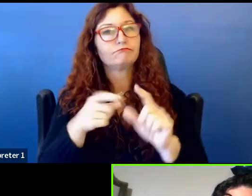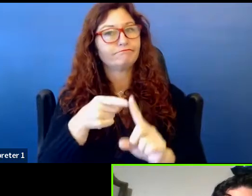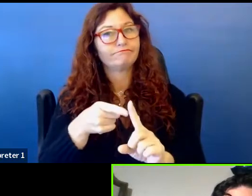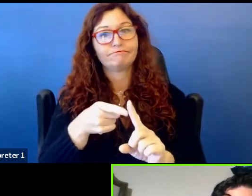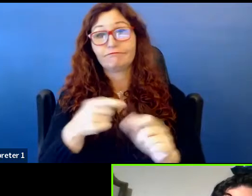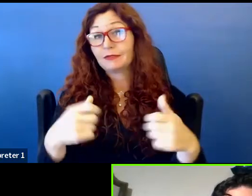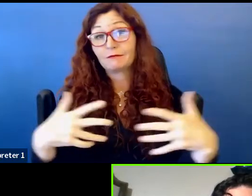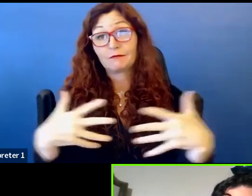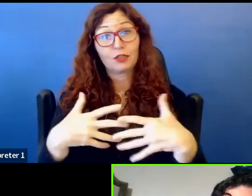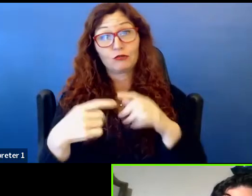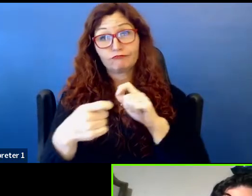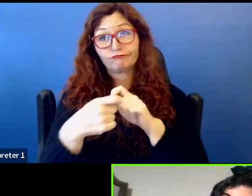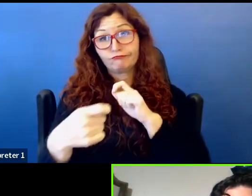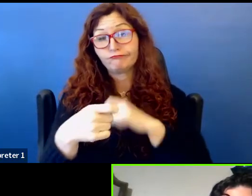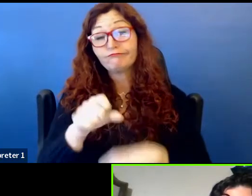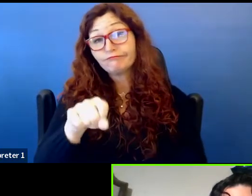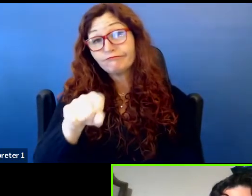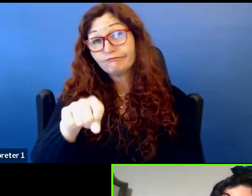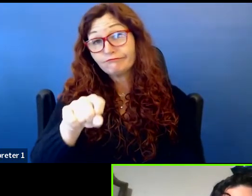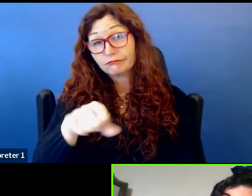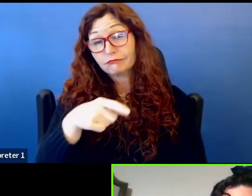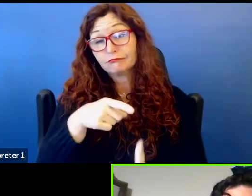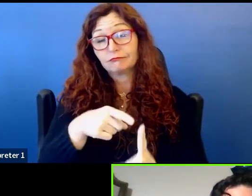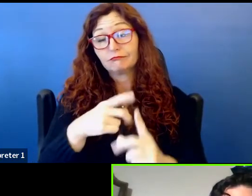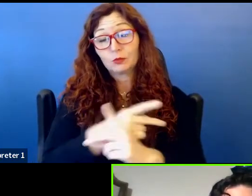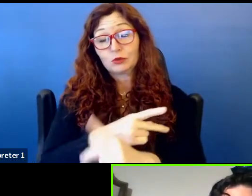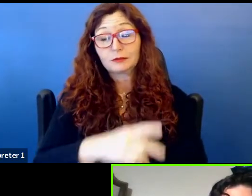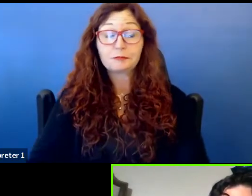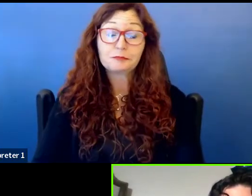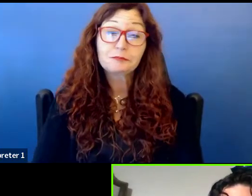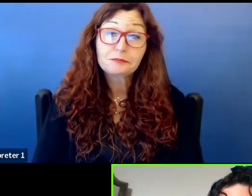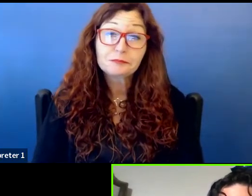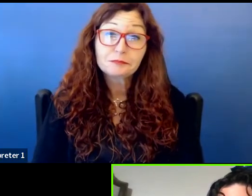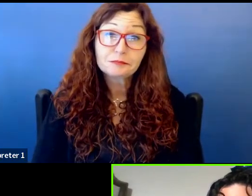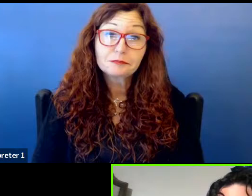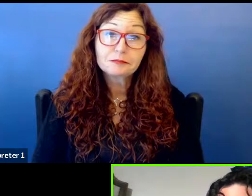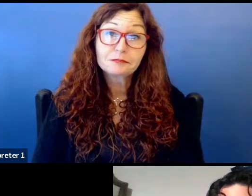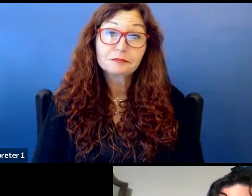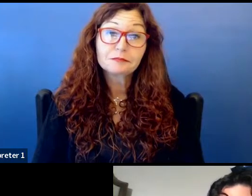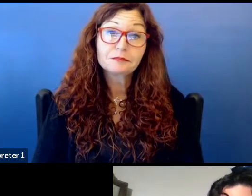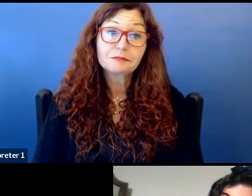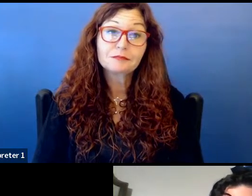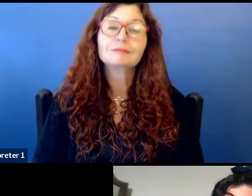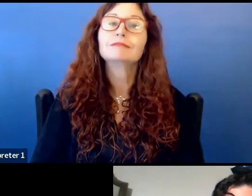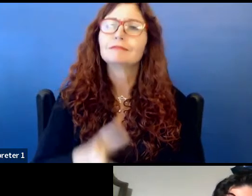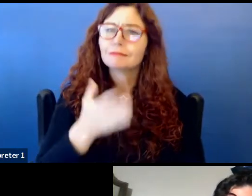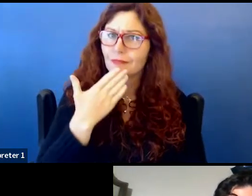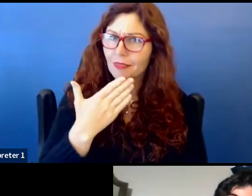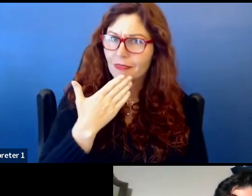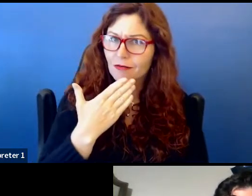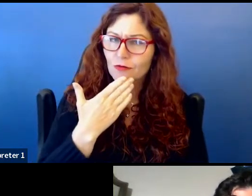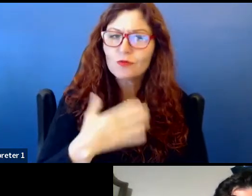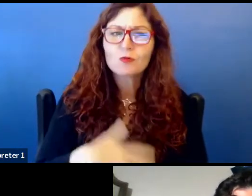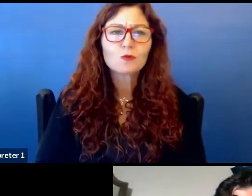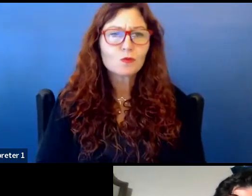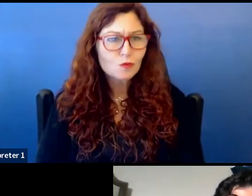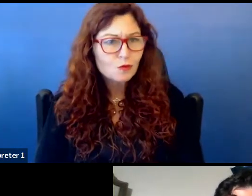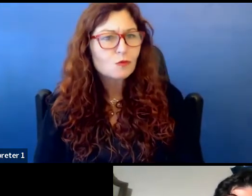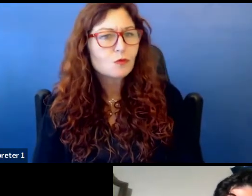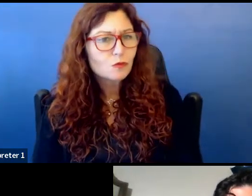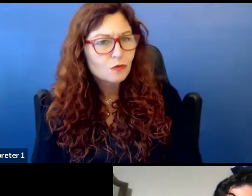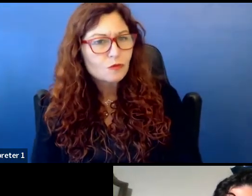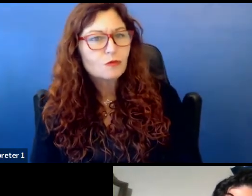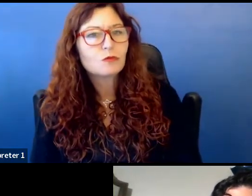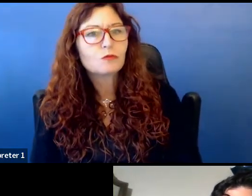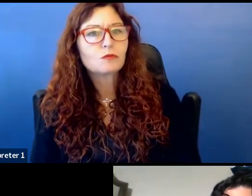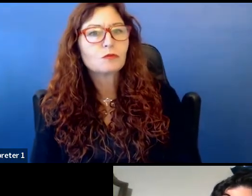real when it comes to um what they experience in industry thank you for those insights i appreciate it um i